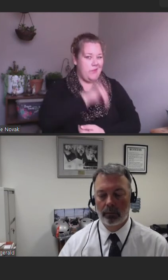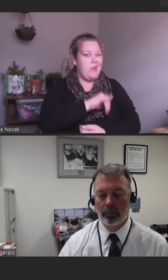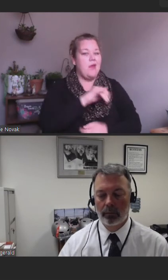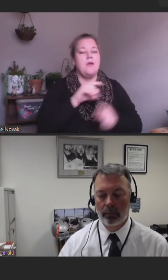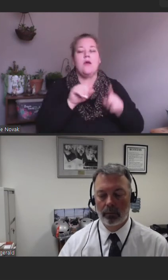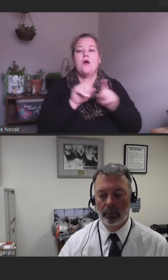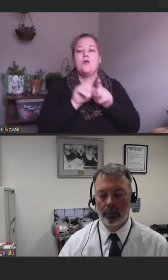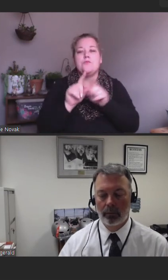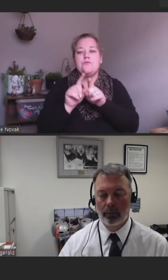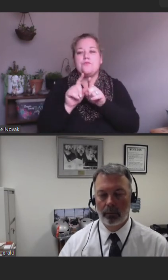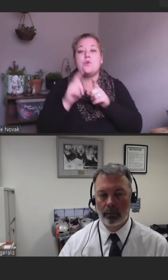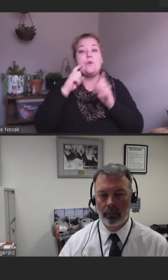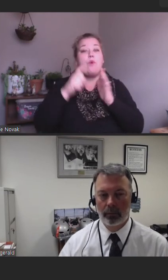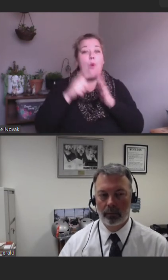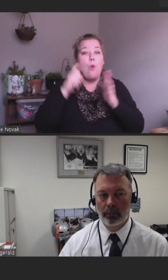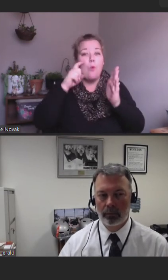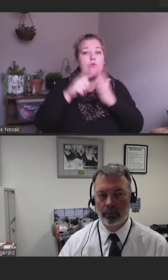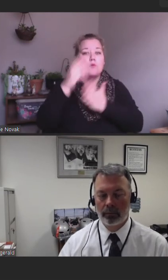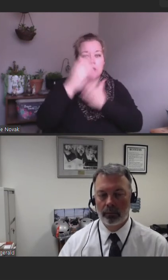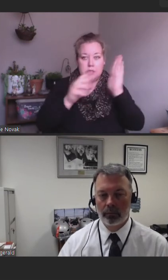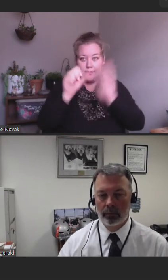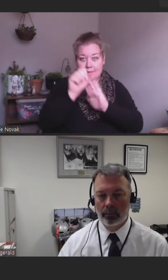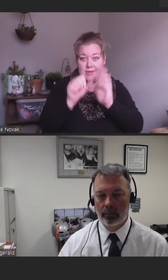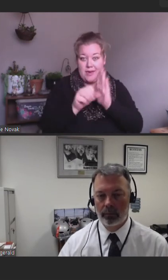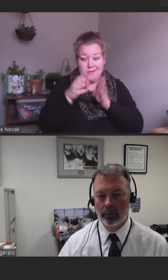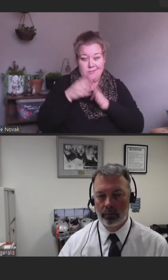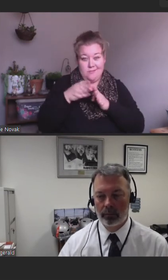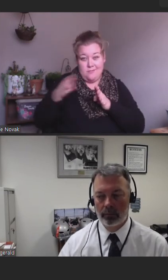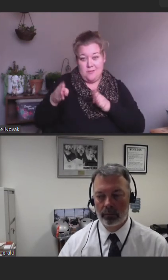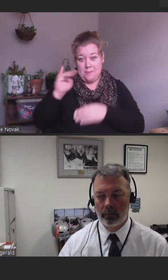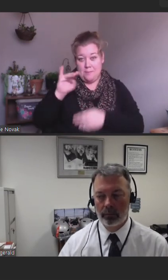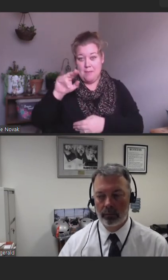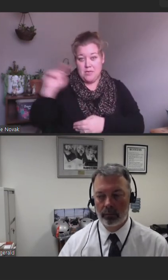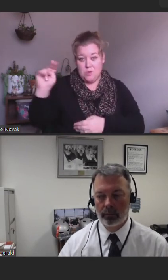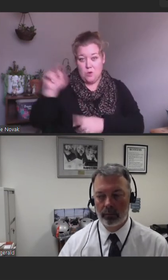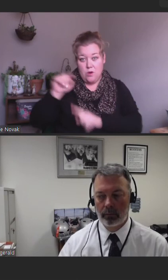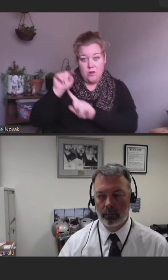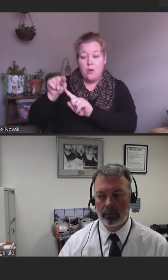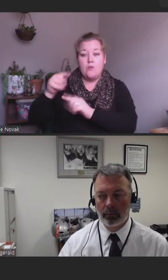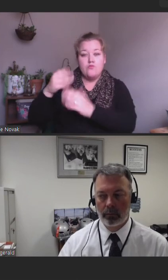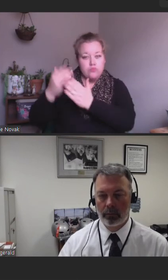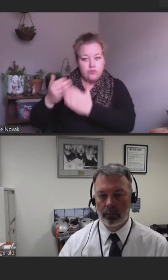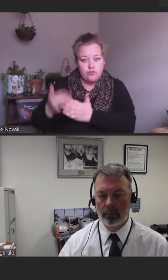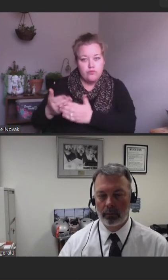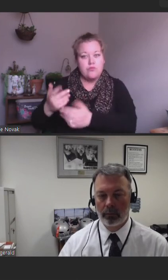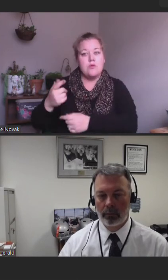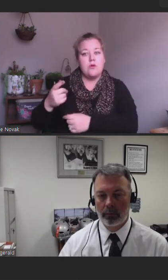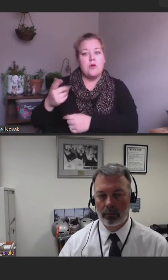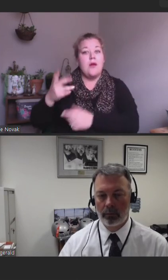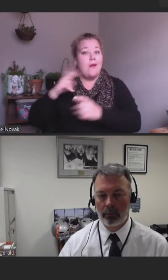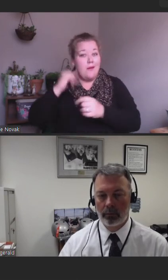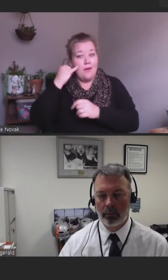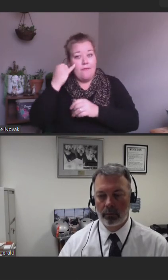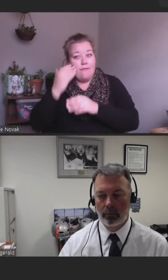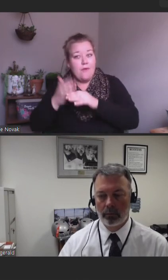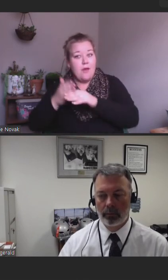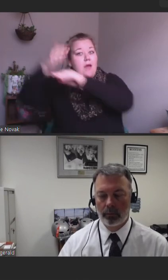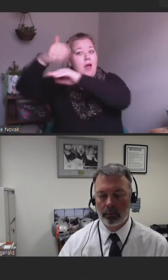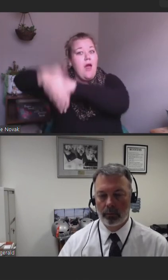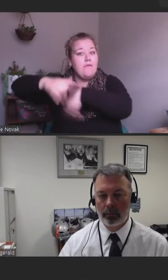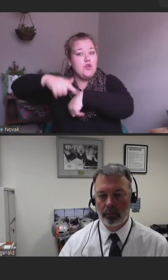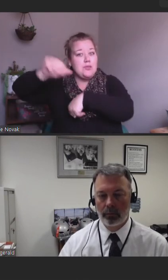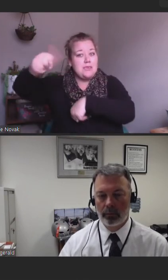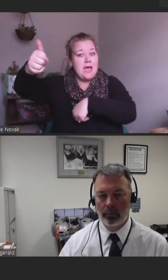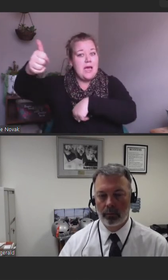particular, there have been states, including right next to us, that have in Minnesota, that have shown that some of that transmission is perhaps even worse in the after 10